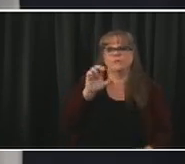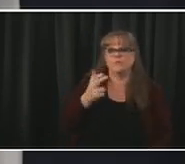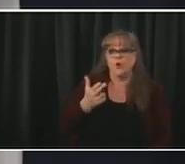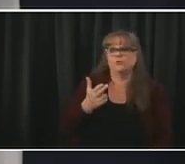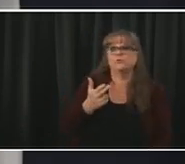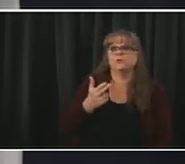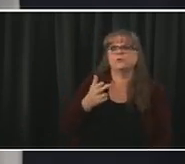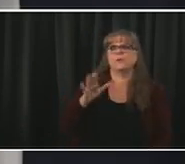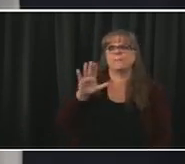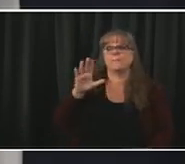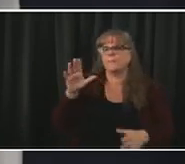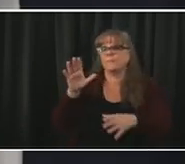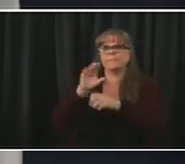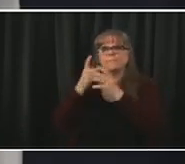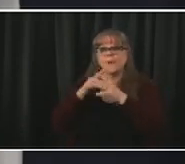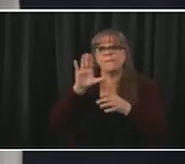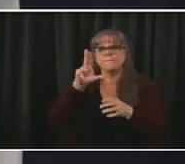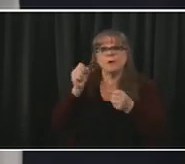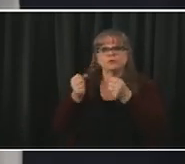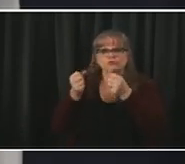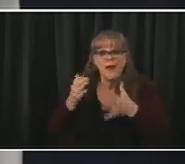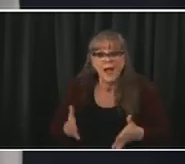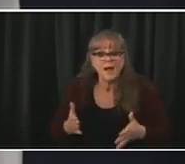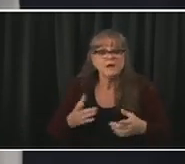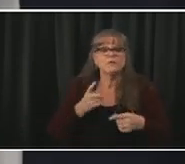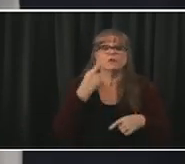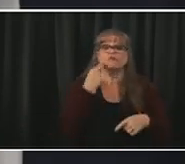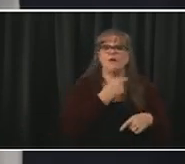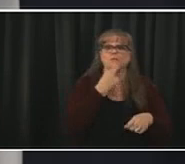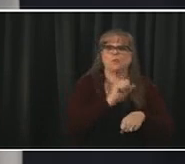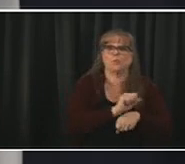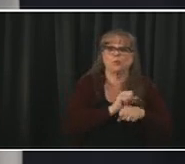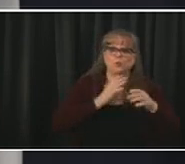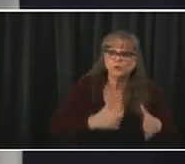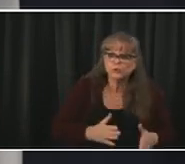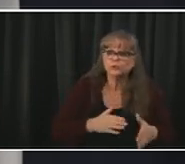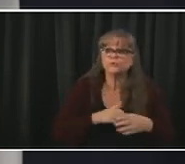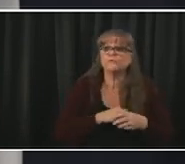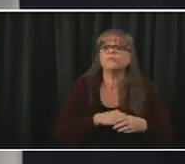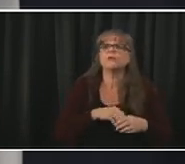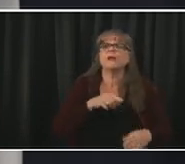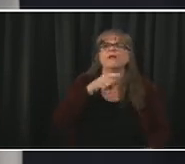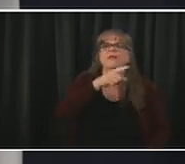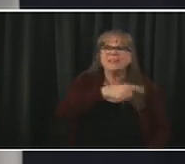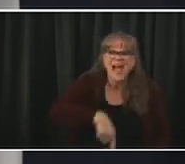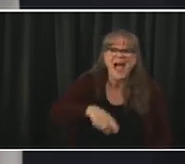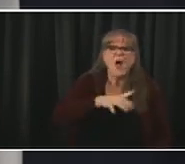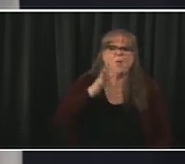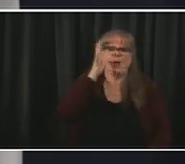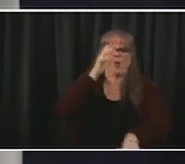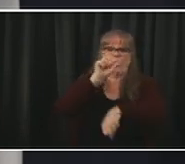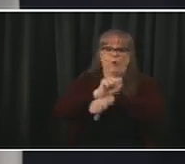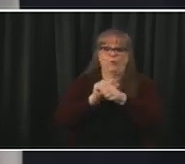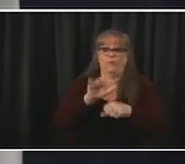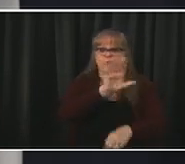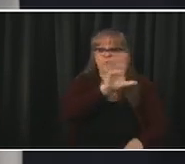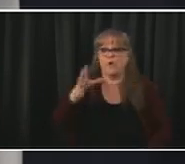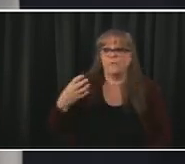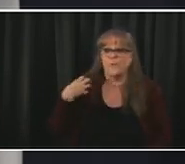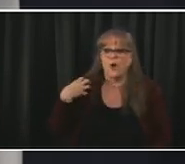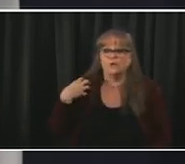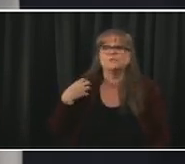restaurant workers, so many others, beginning in late March, and they'll be able to work with their providers. We'll have more information on how to sign up in these